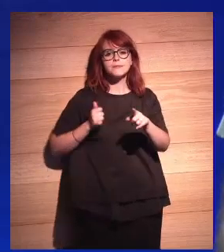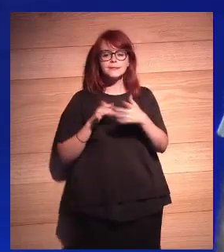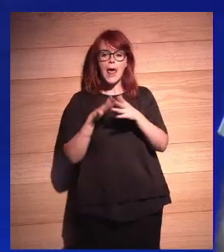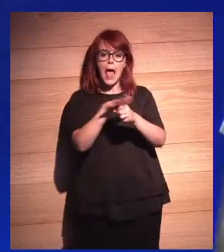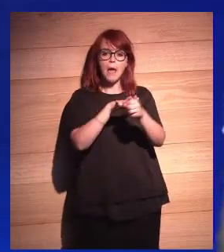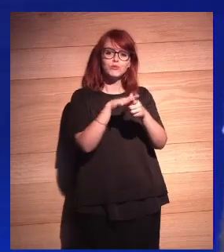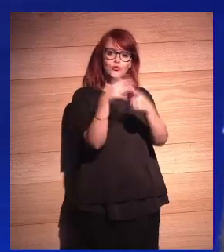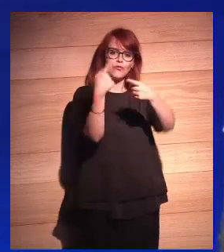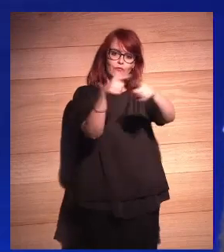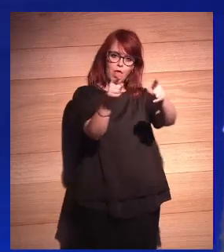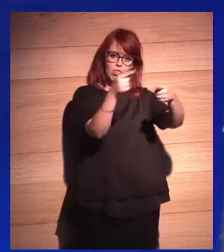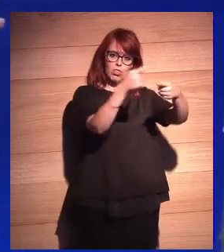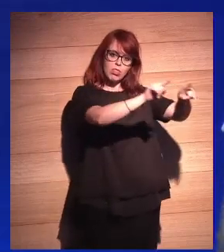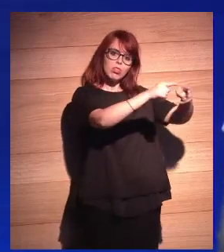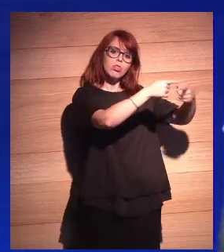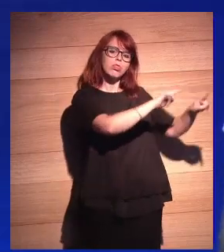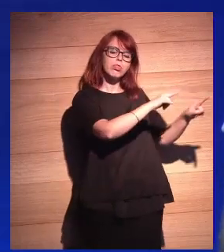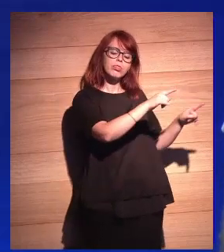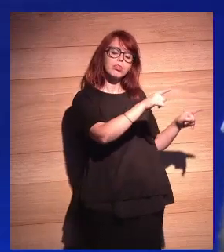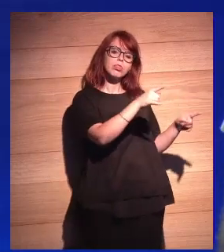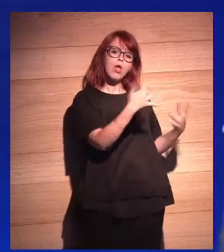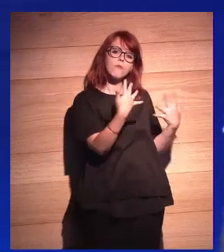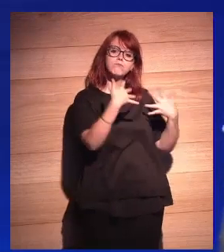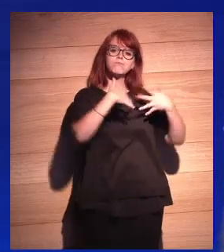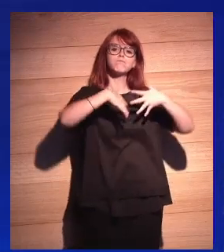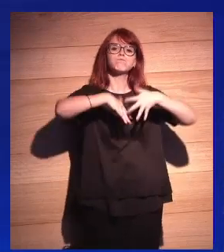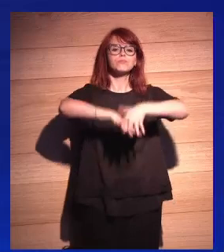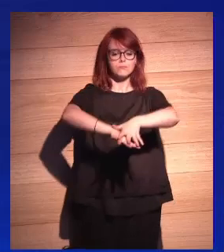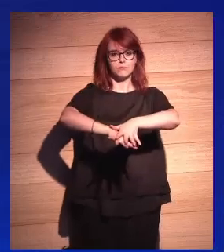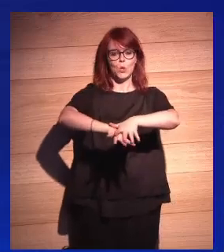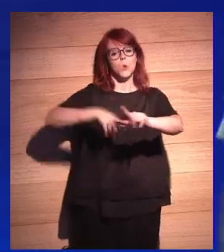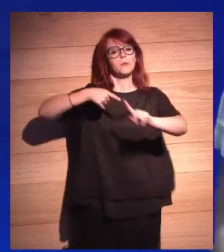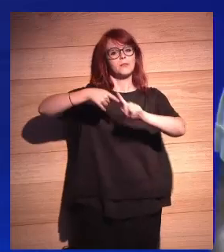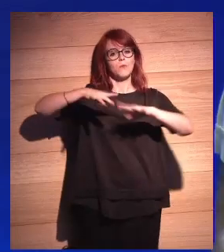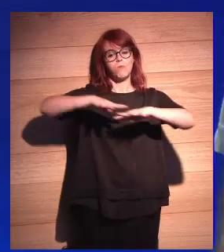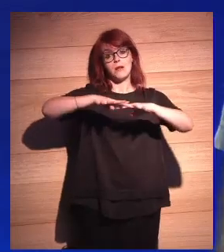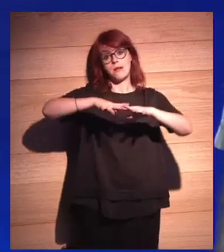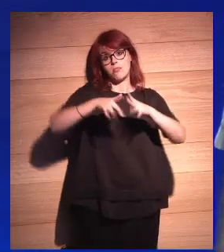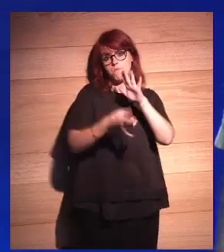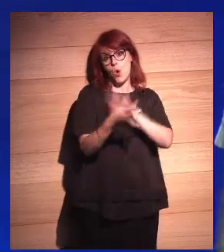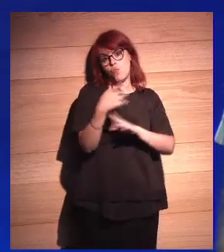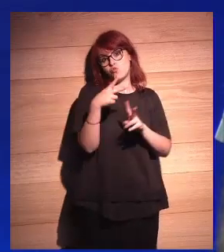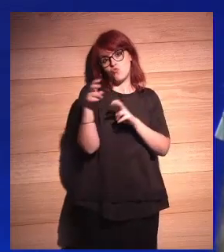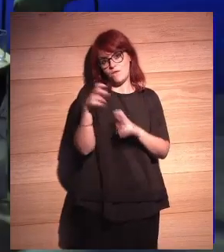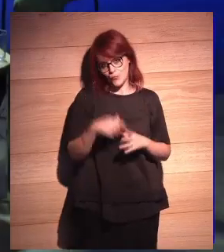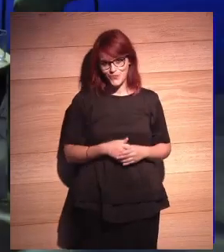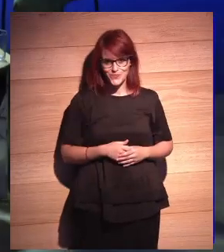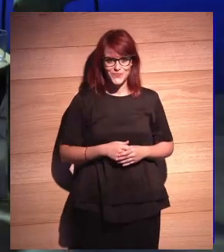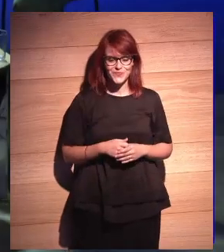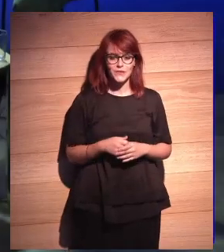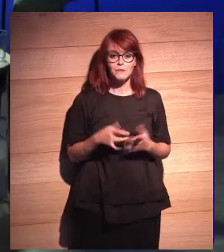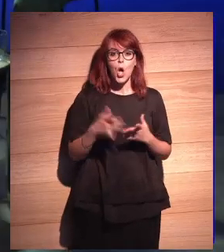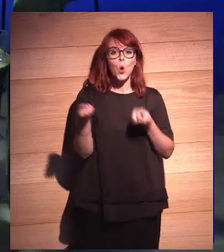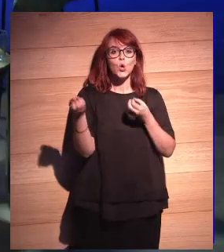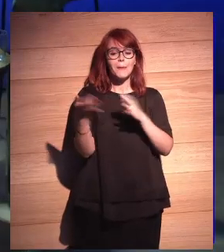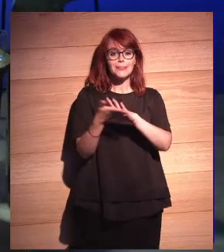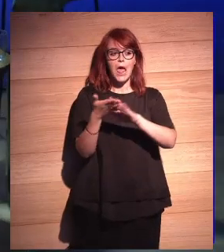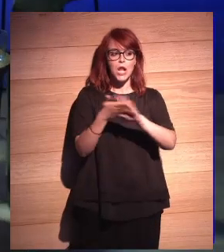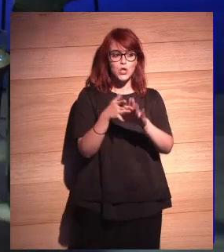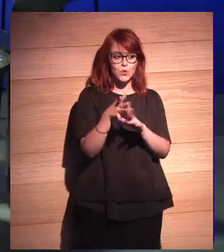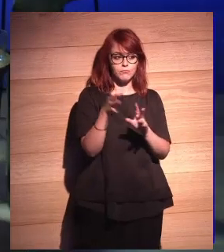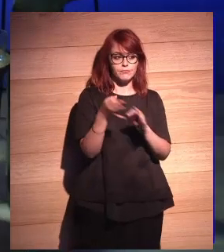try to make this little islands so that we could build a network of different